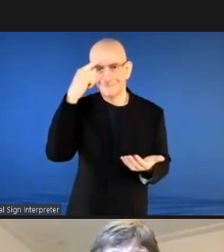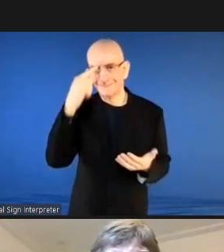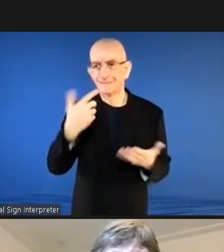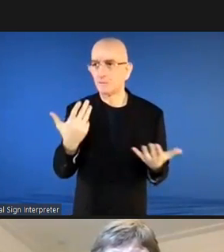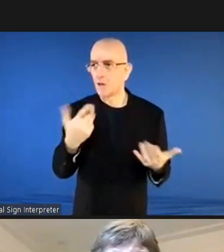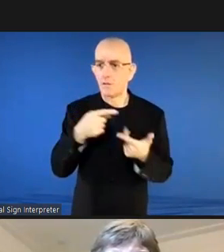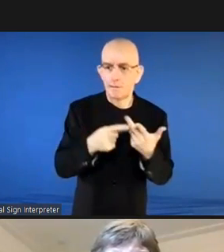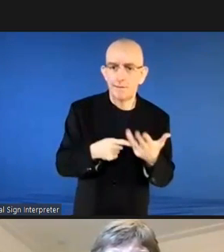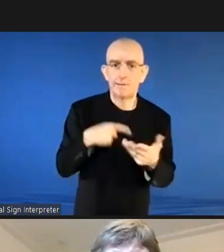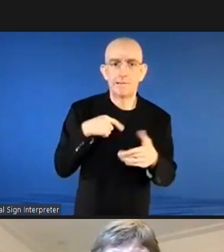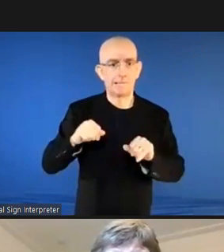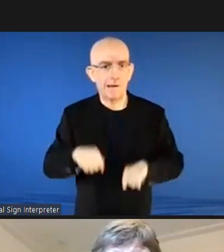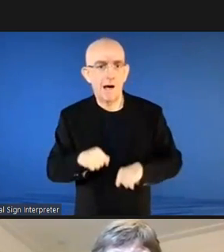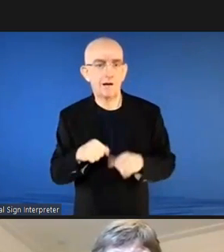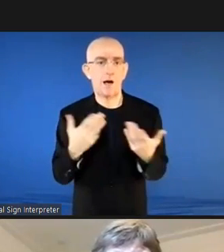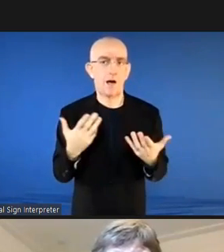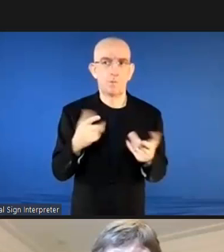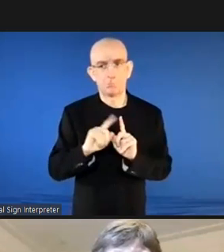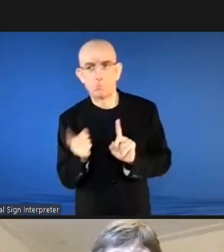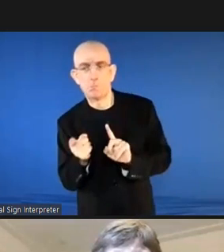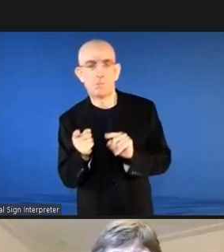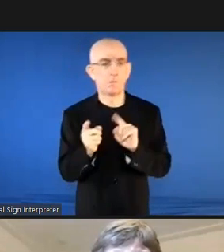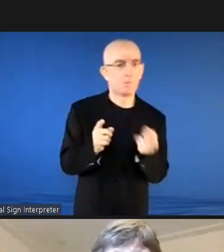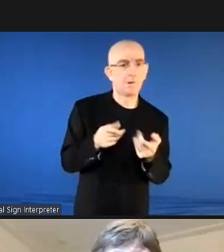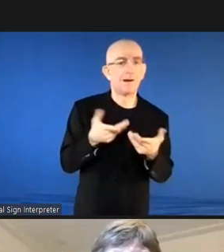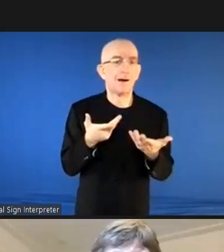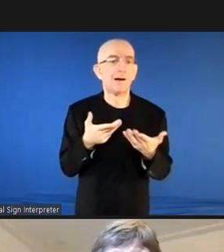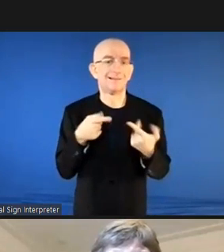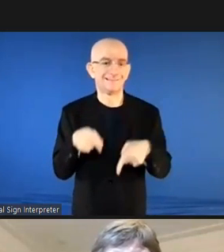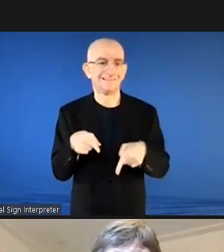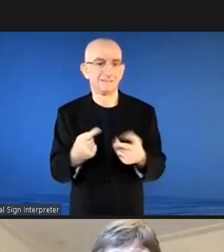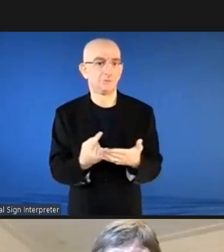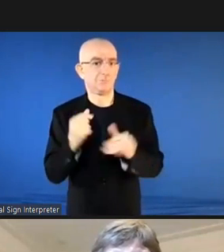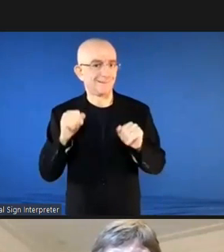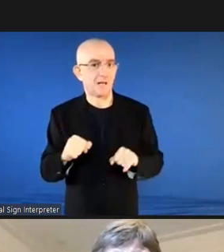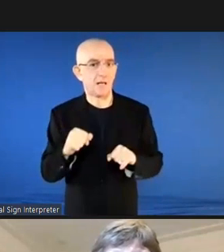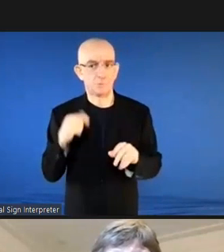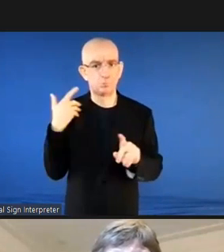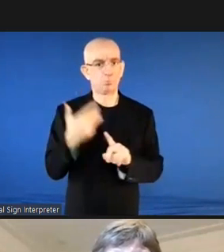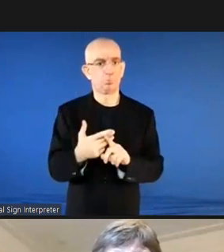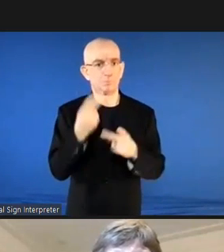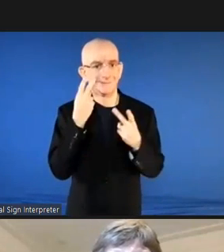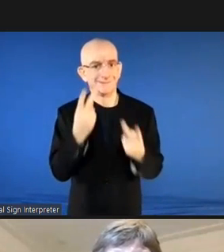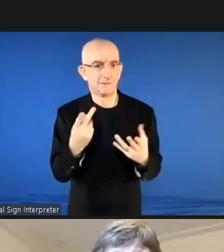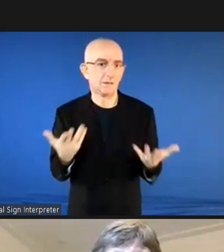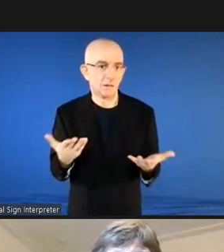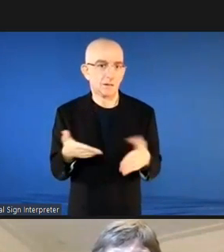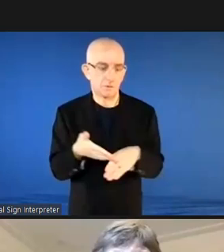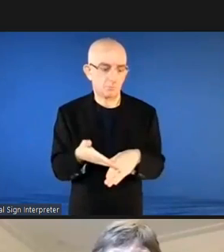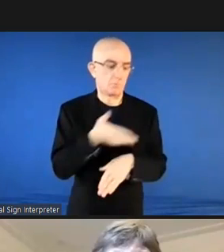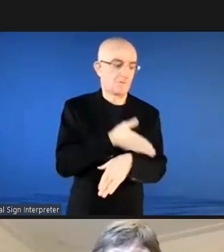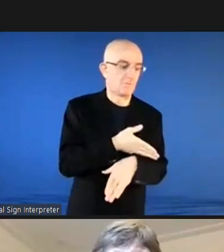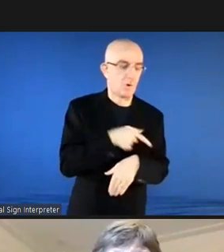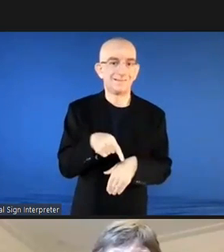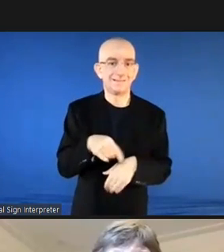to consider what should have been done differently before the pandemic as well. Thanks very much, Joanna. I know we're running to time,